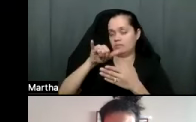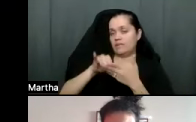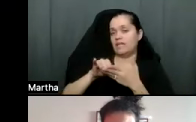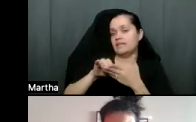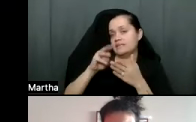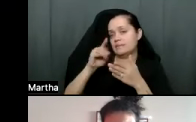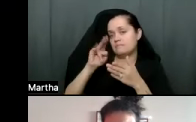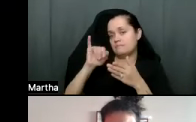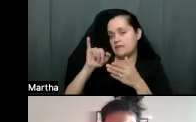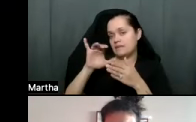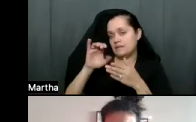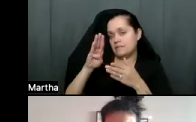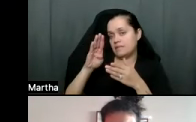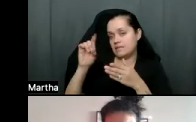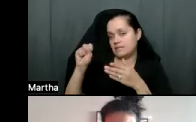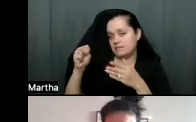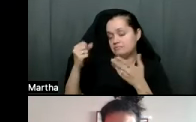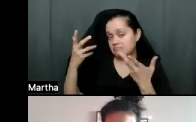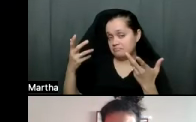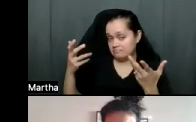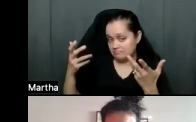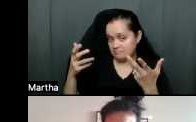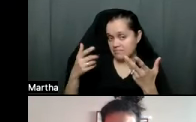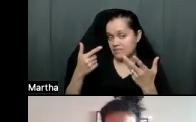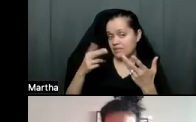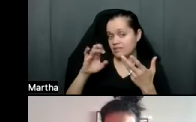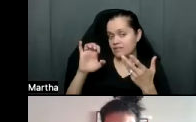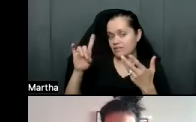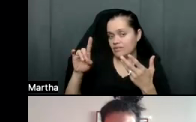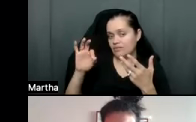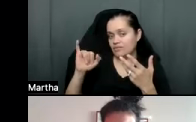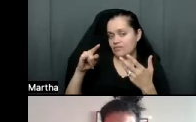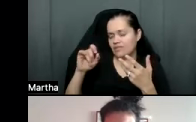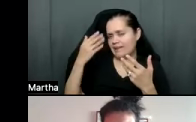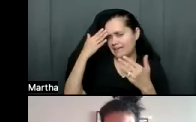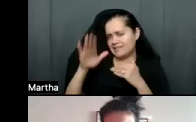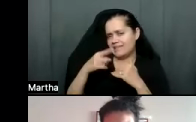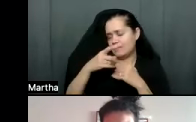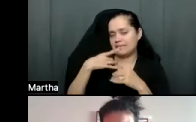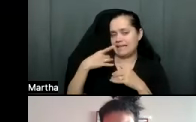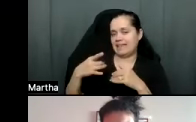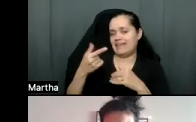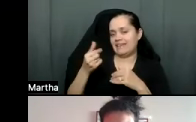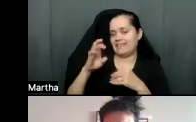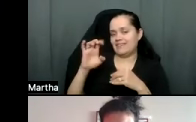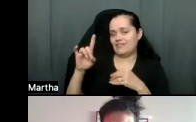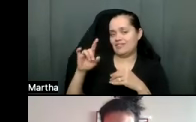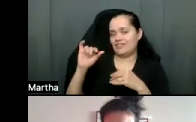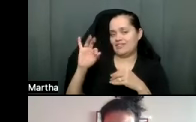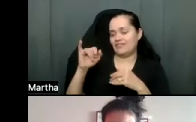mini CBDs. Grilled fajita, I just put that in there because I like a grilled fajita, but